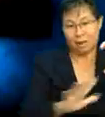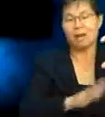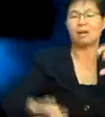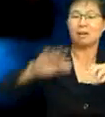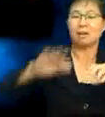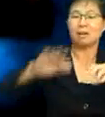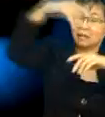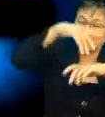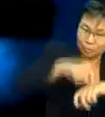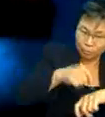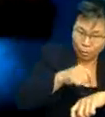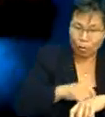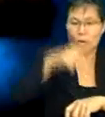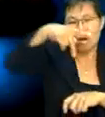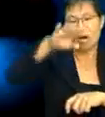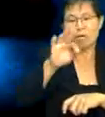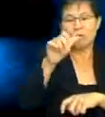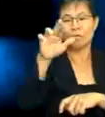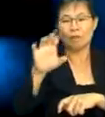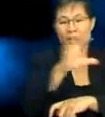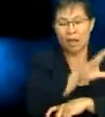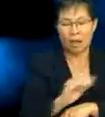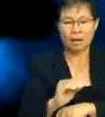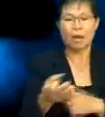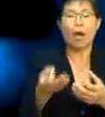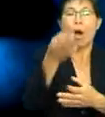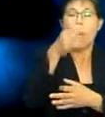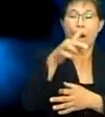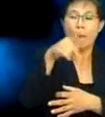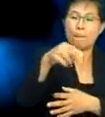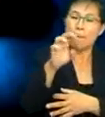sunspots, flares, and cratères.